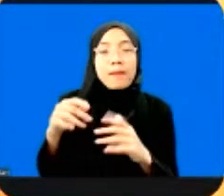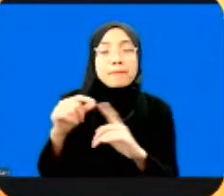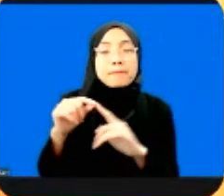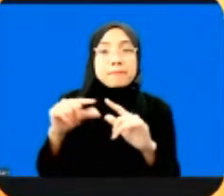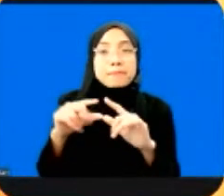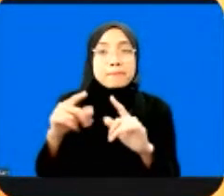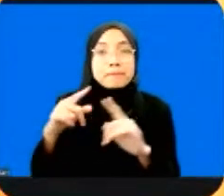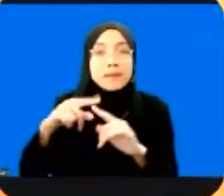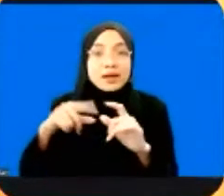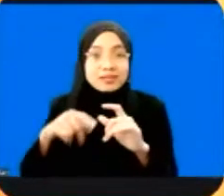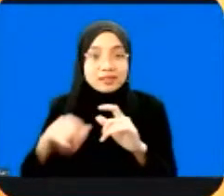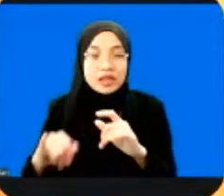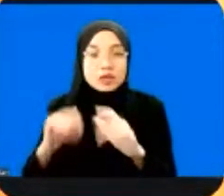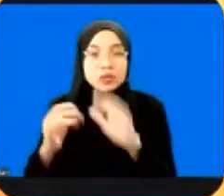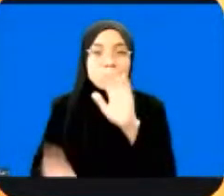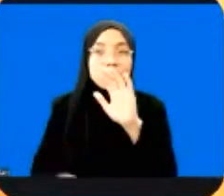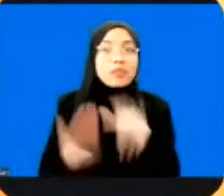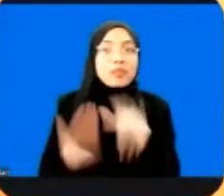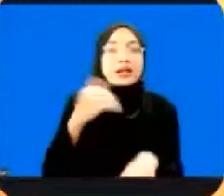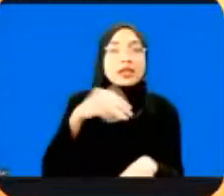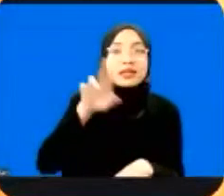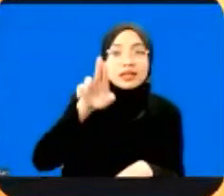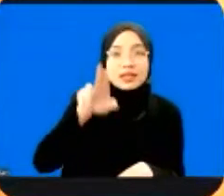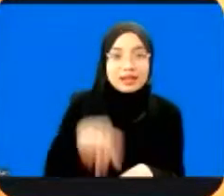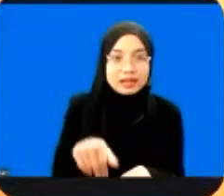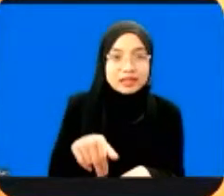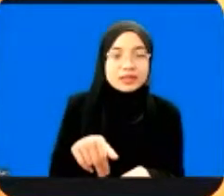the Conservative candidate from the same party also